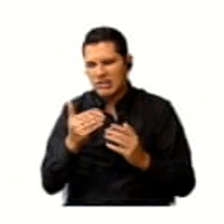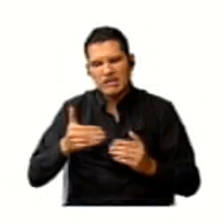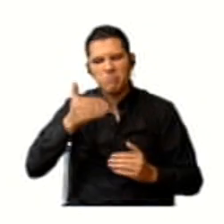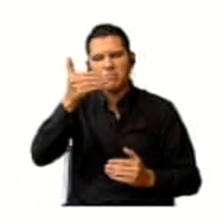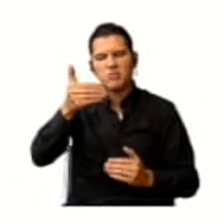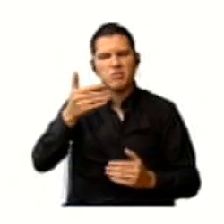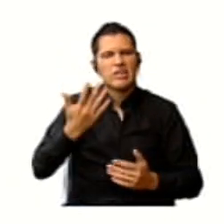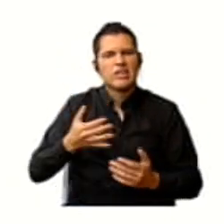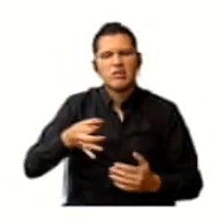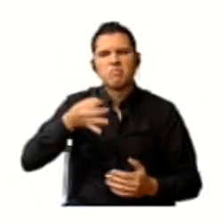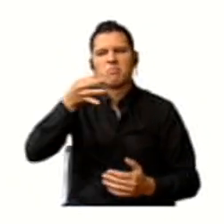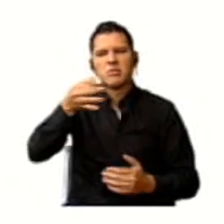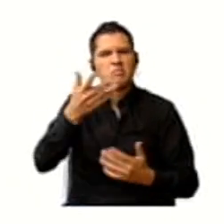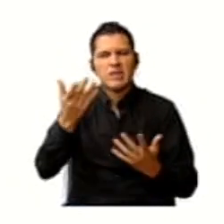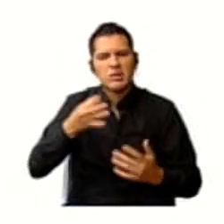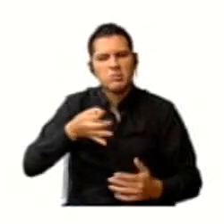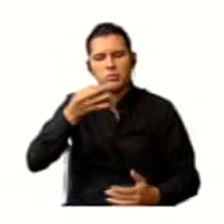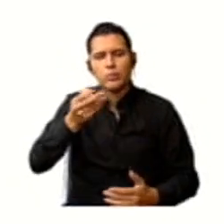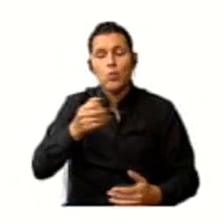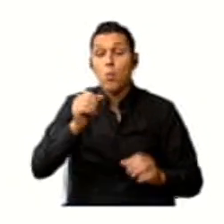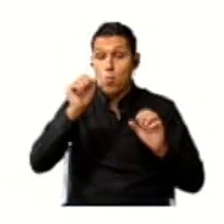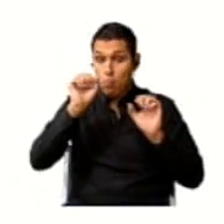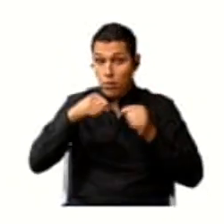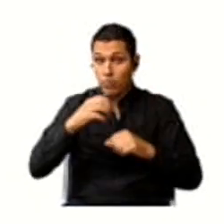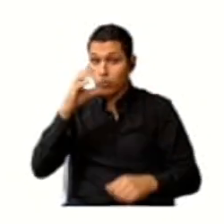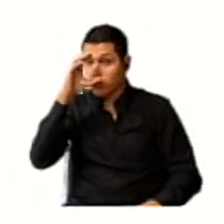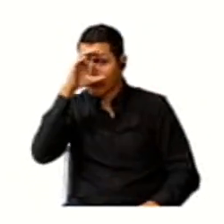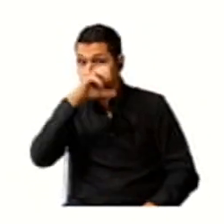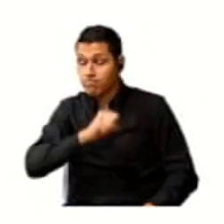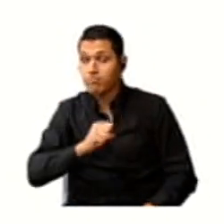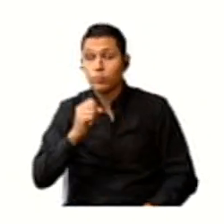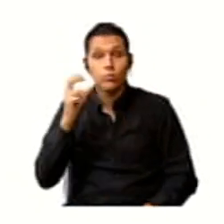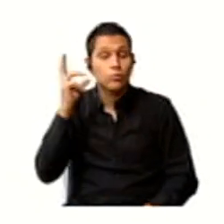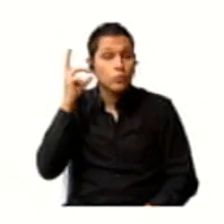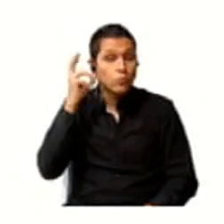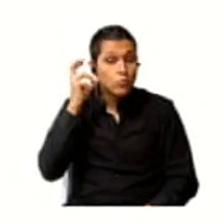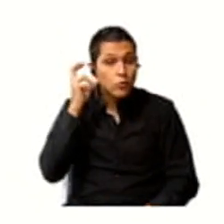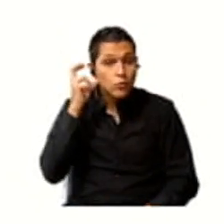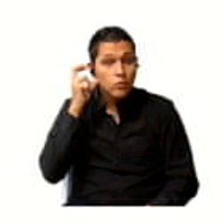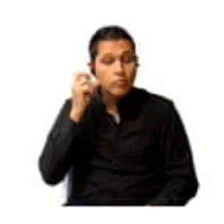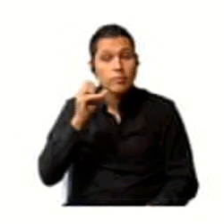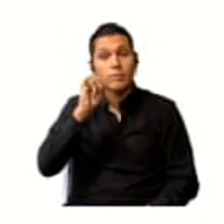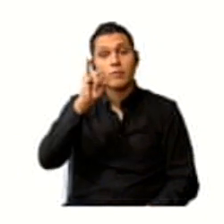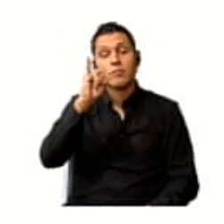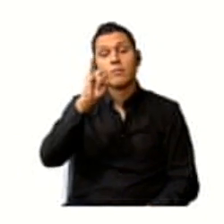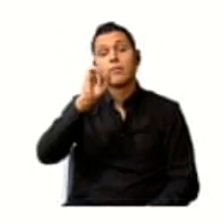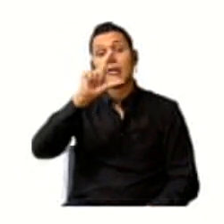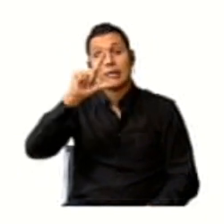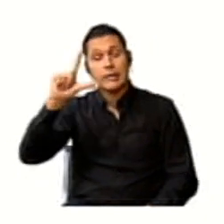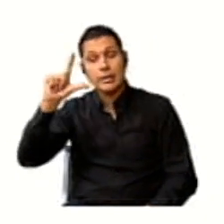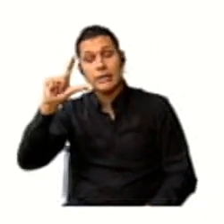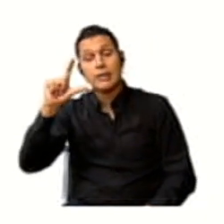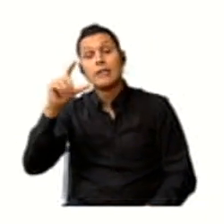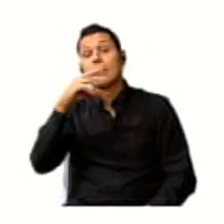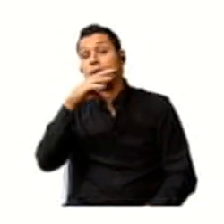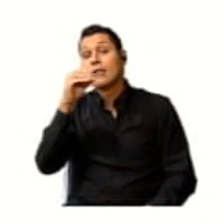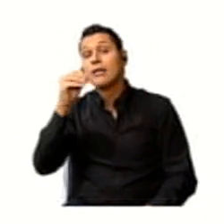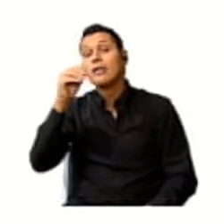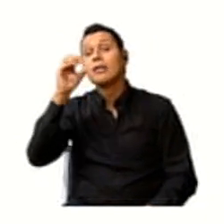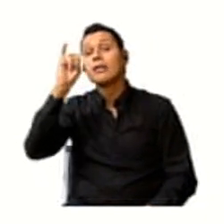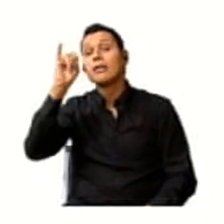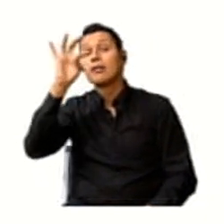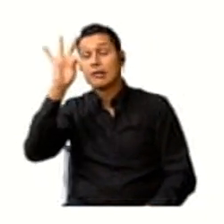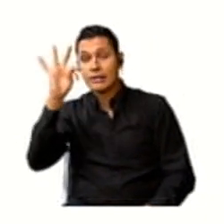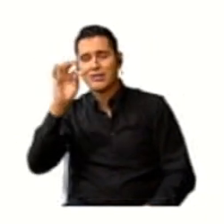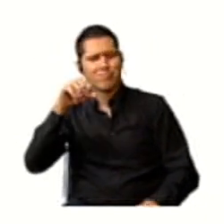I can identify sounds. Ill, on it.